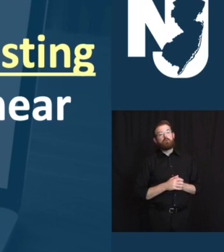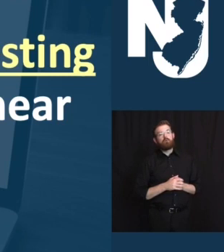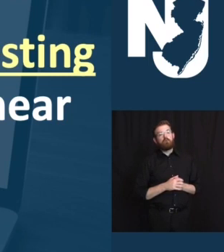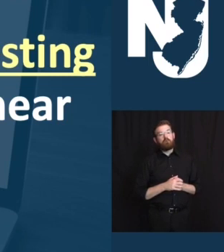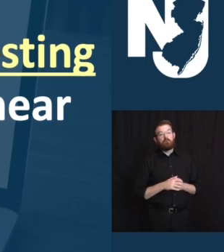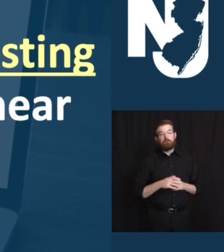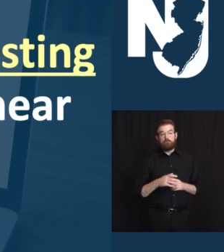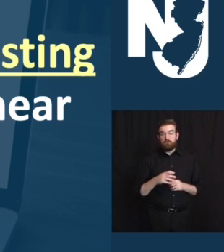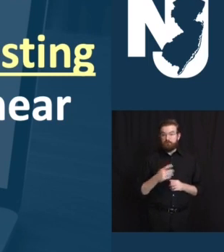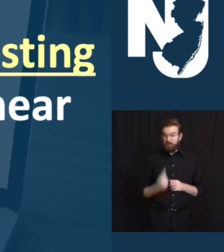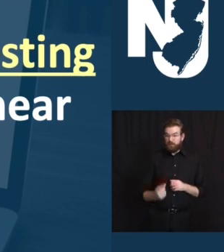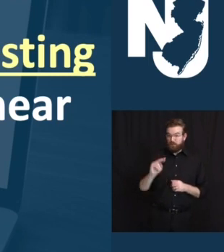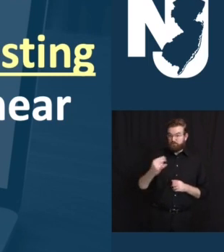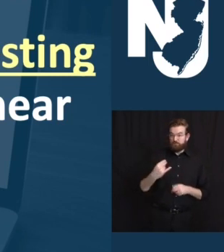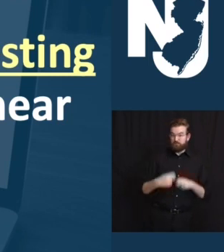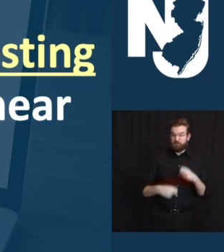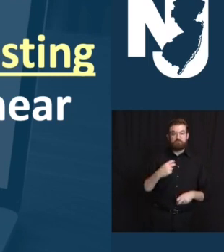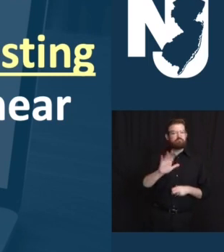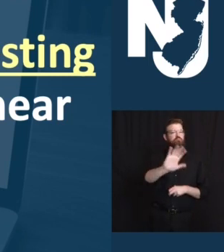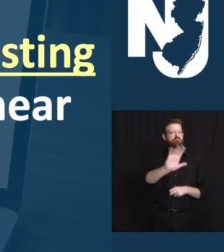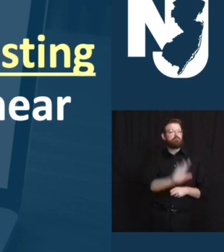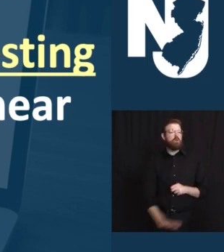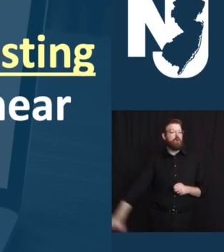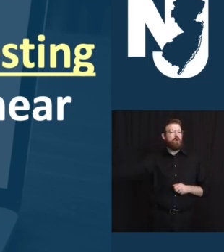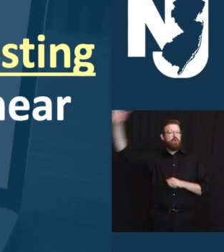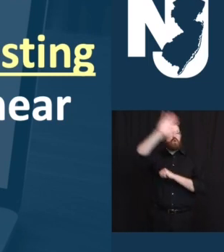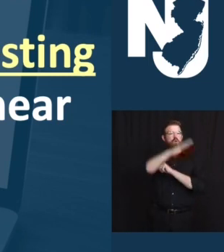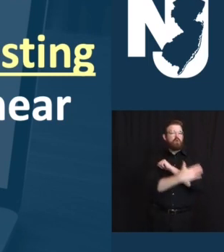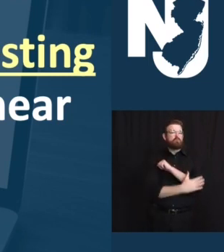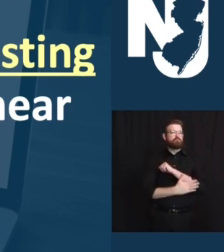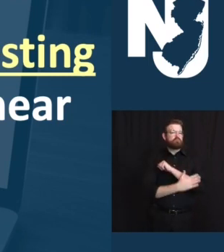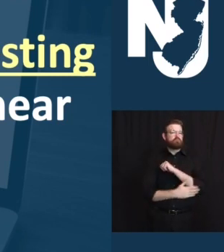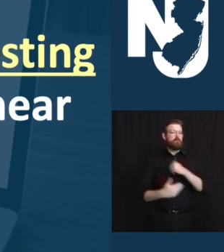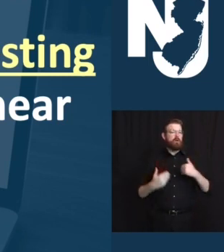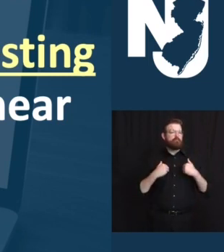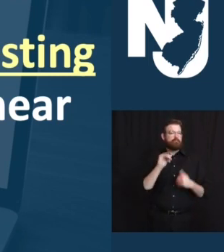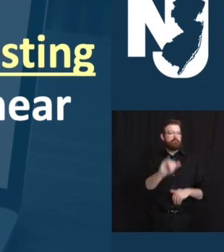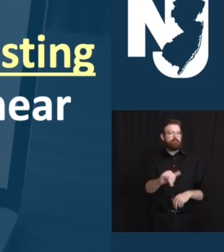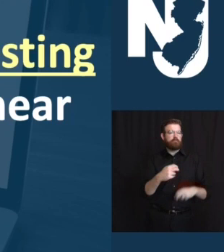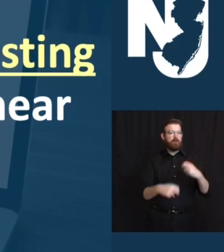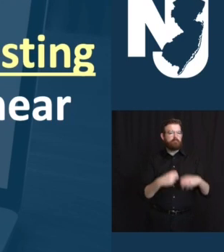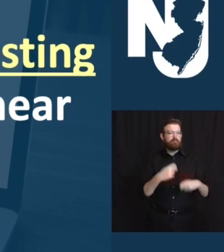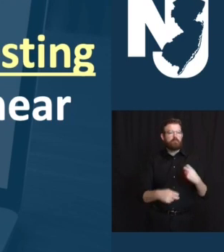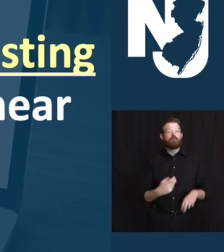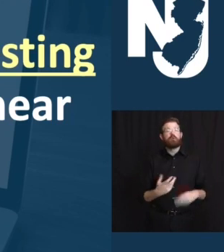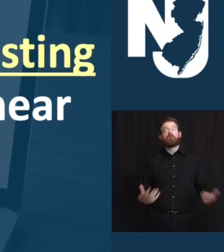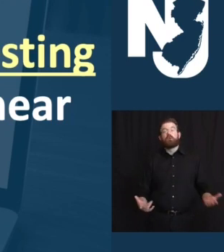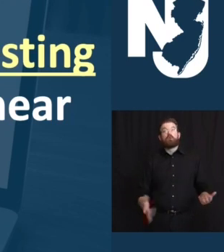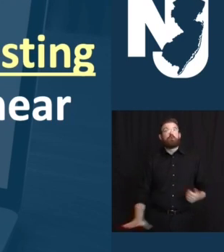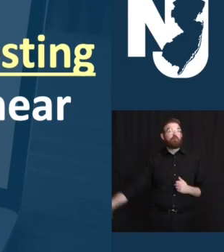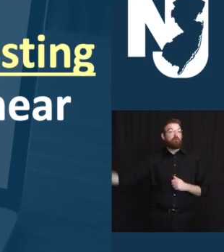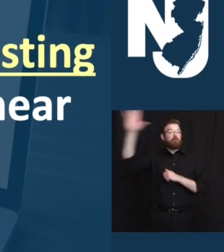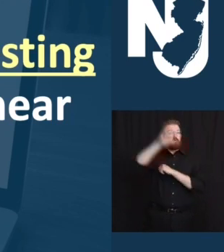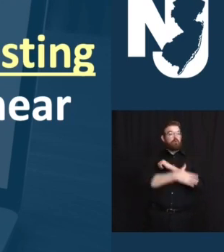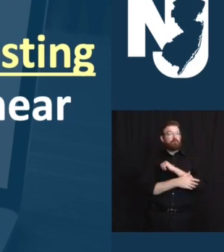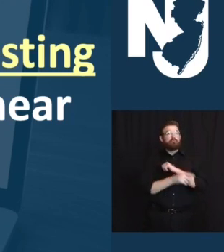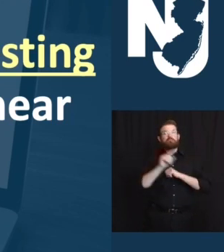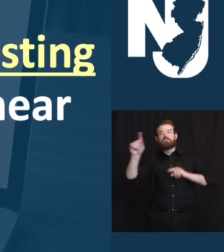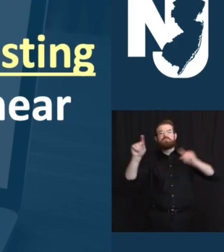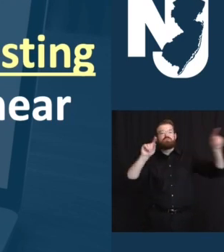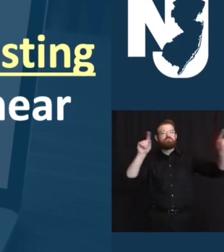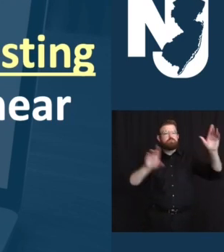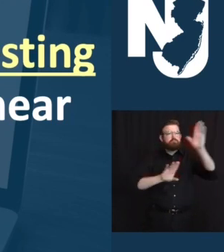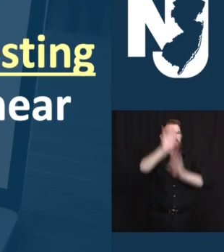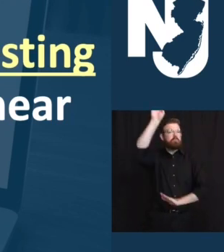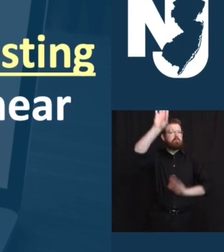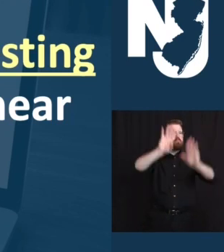huge, sadly, because of the huge flare-ups of cases in places like Florida, Texas, Arizona,